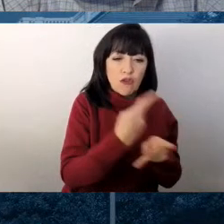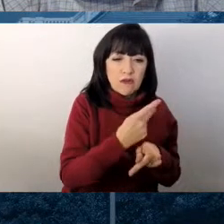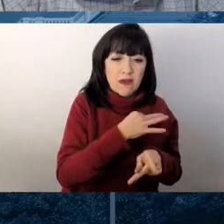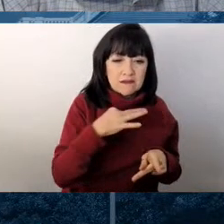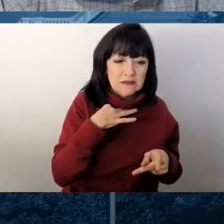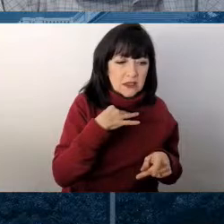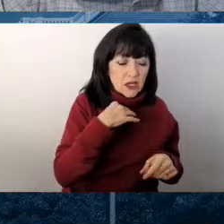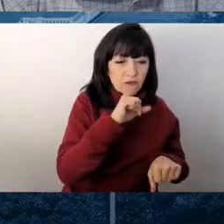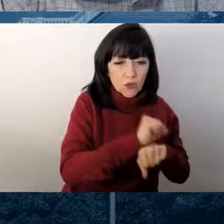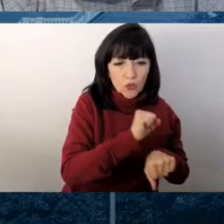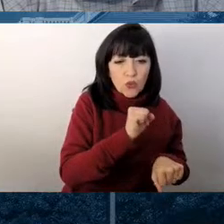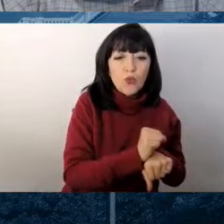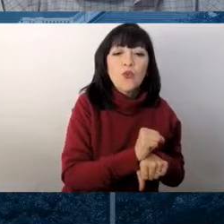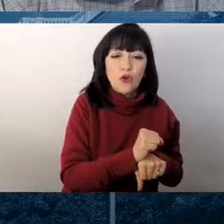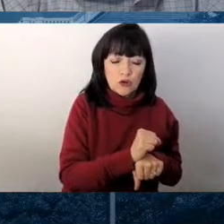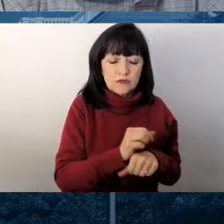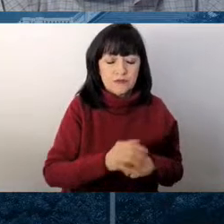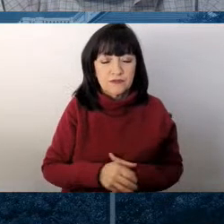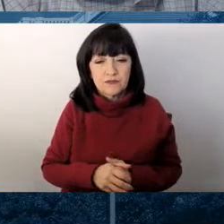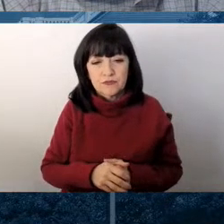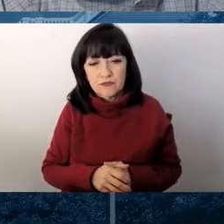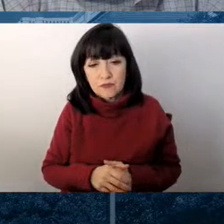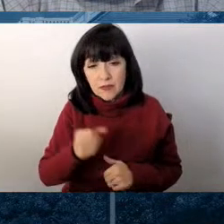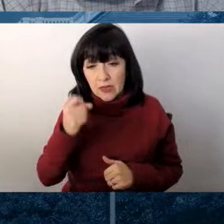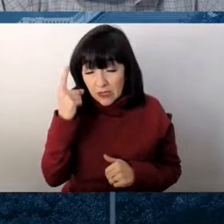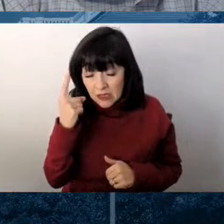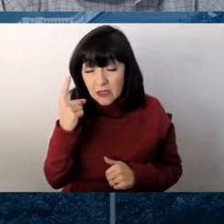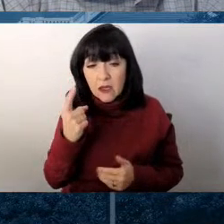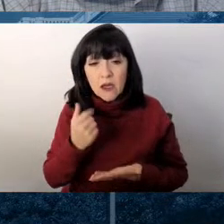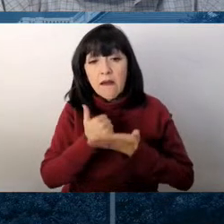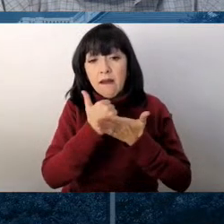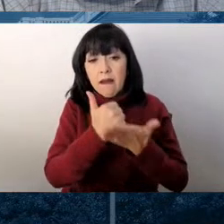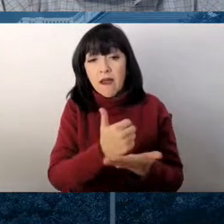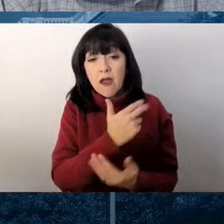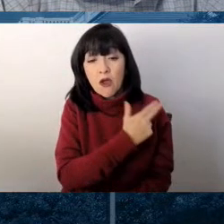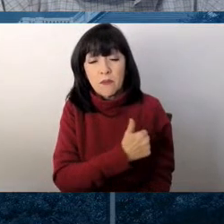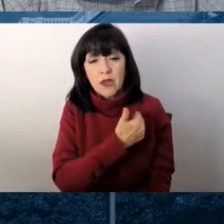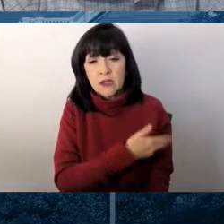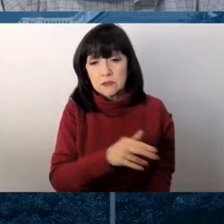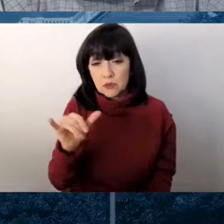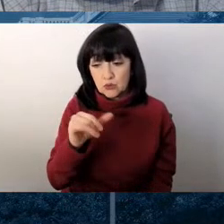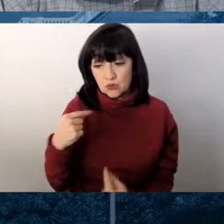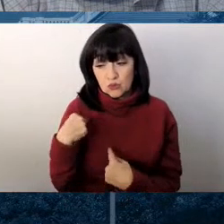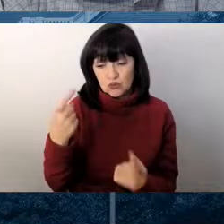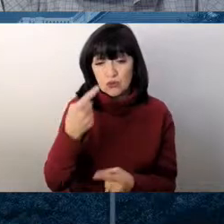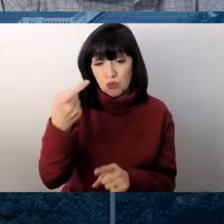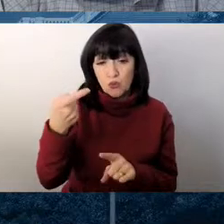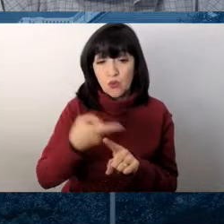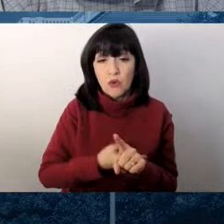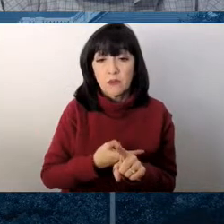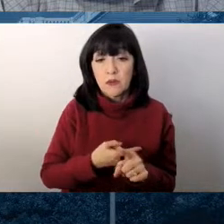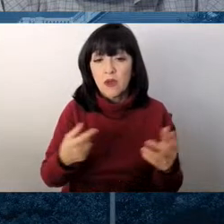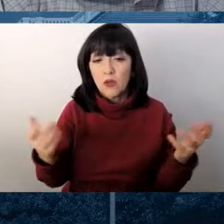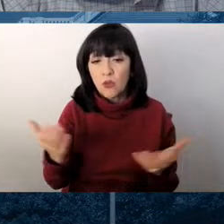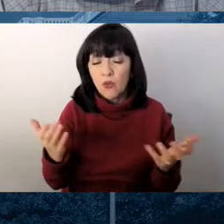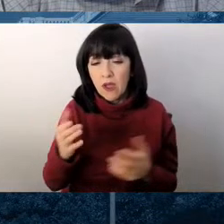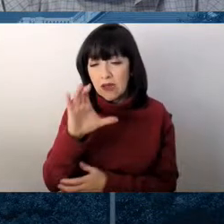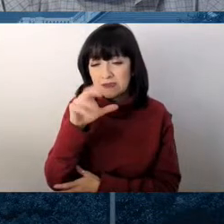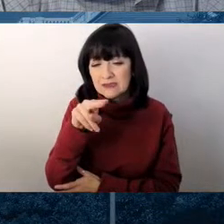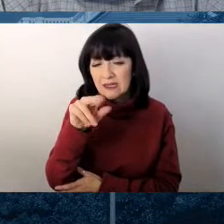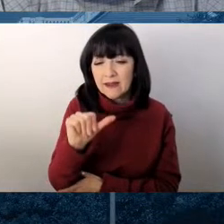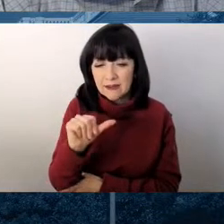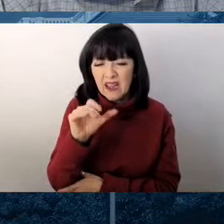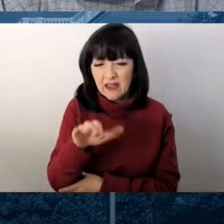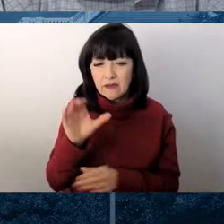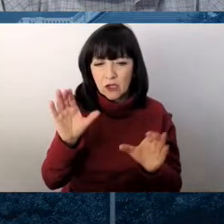now. The other part of this that we're doing to help the hospitals is, as we've talked about now for about a month, is the CNA education that